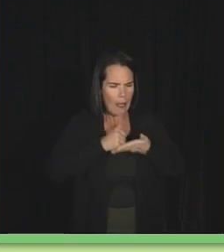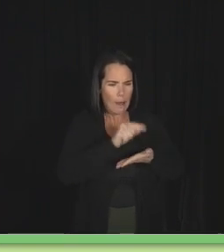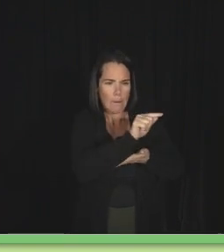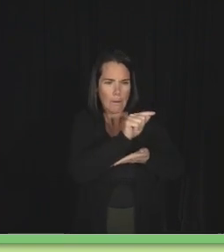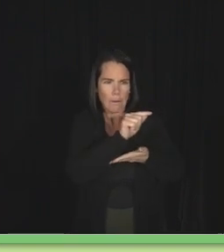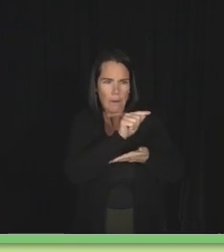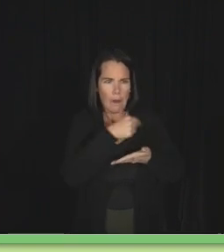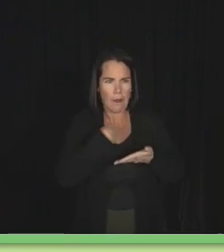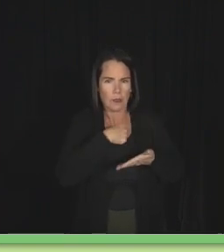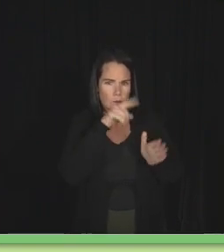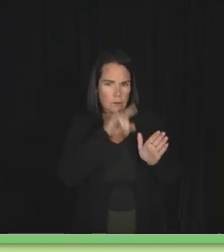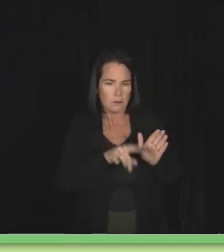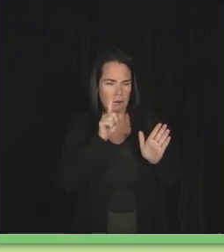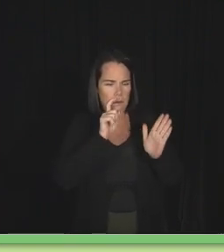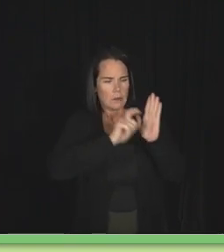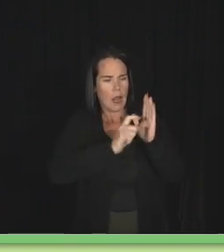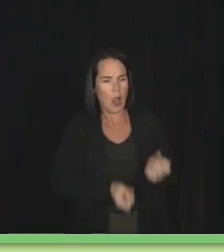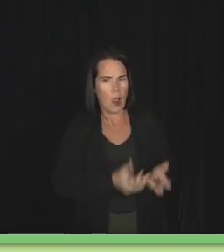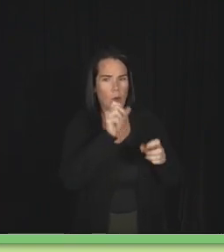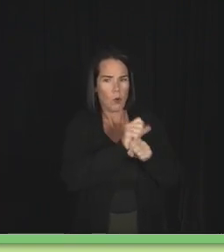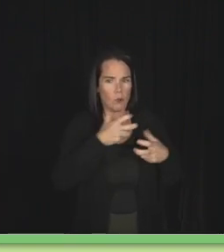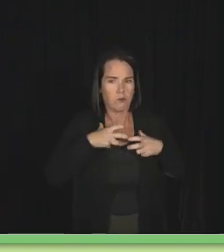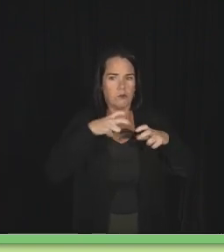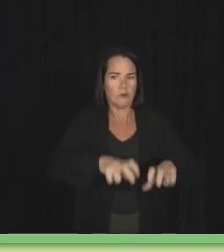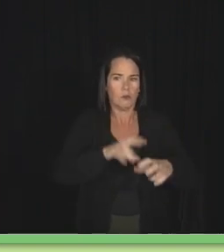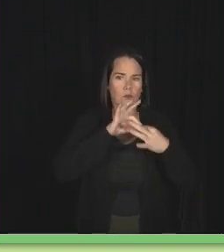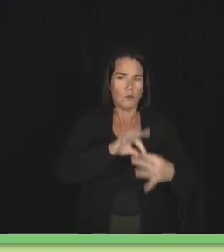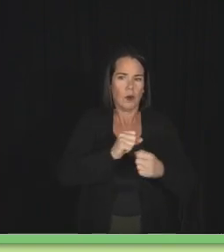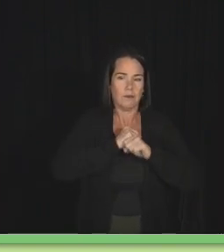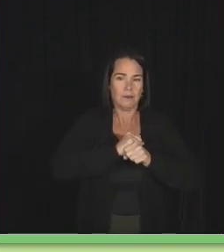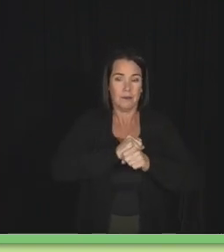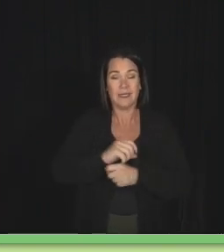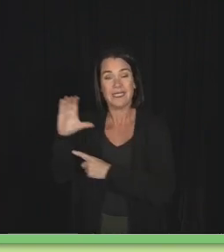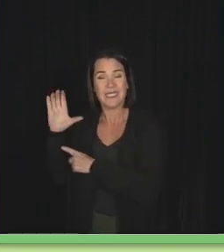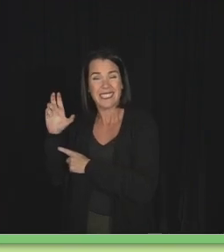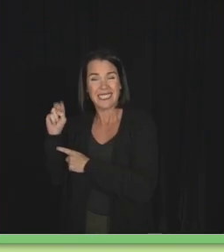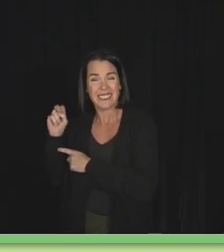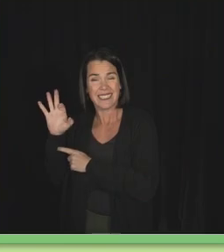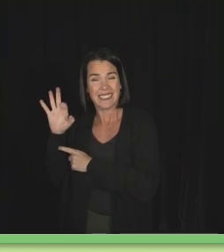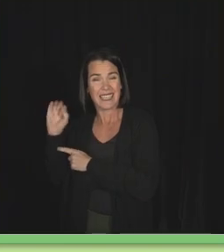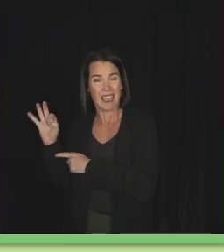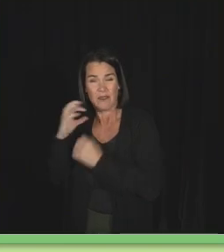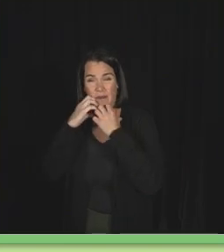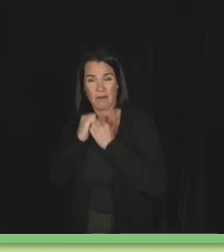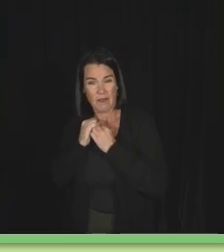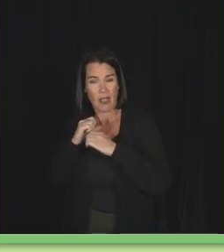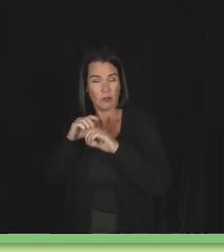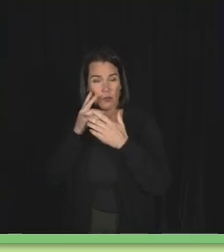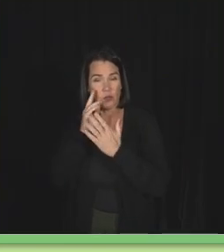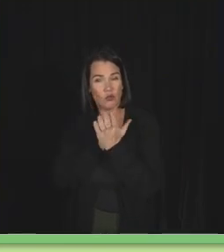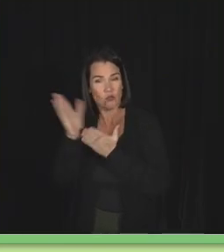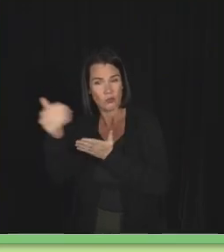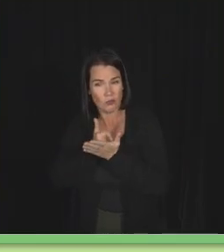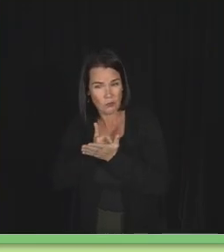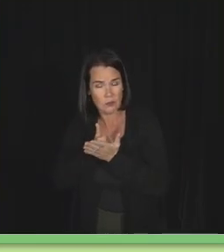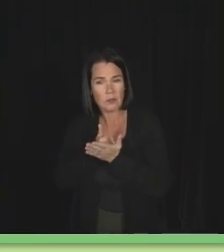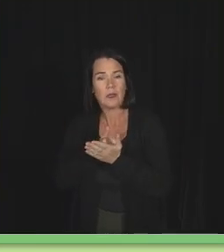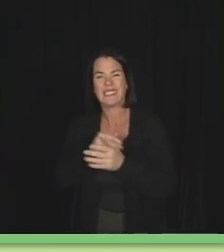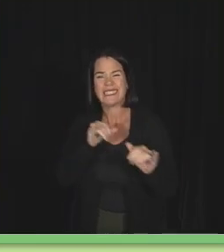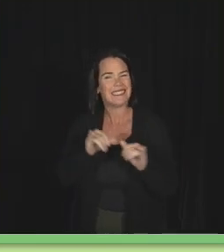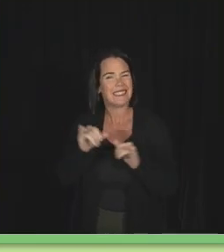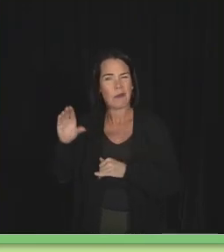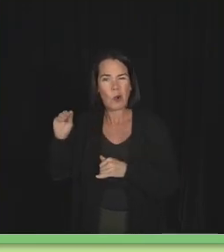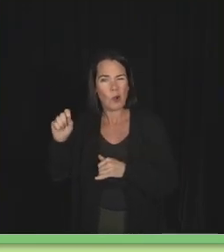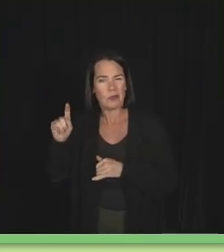into security. CNCF has always been big on transparency, as are we at OSTIF, and publishing this work, sharing